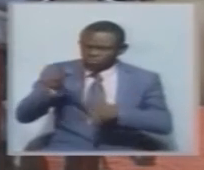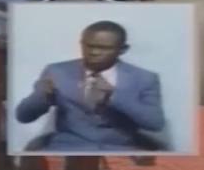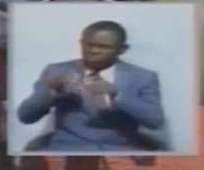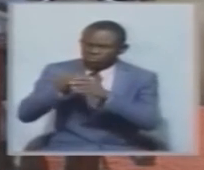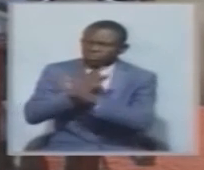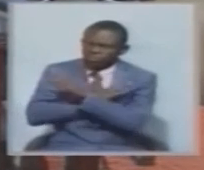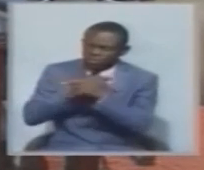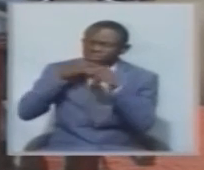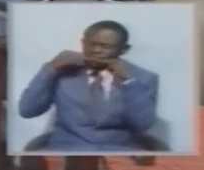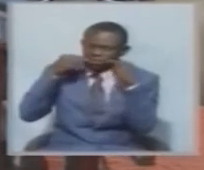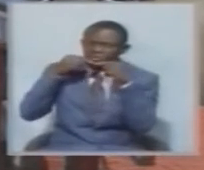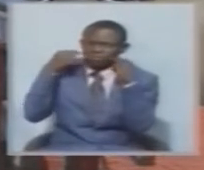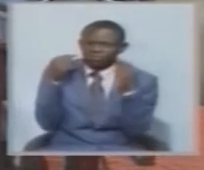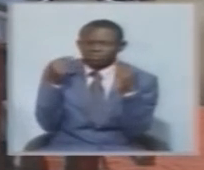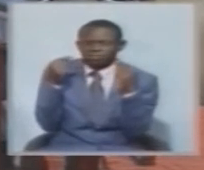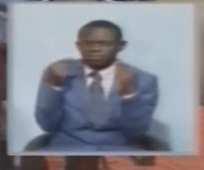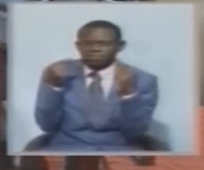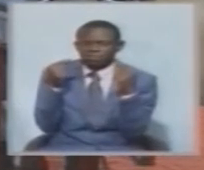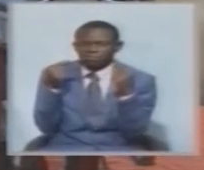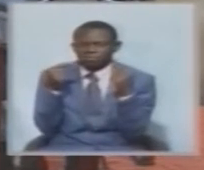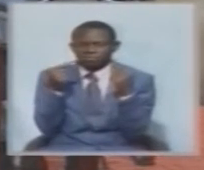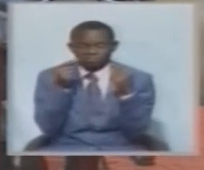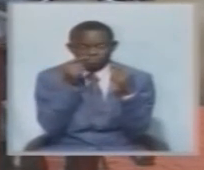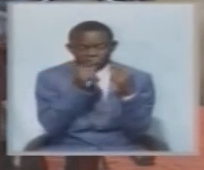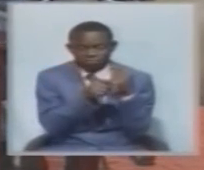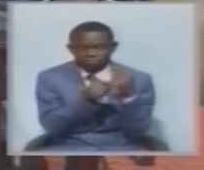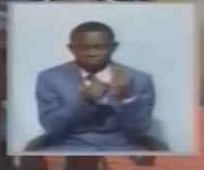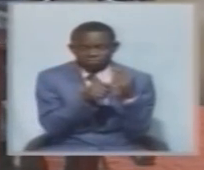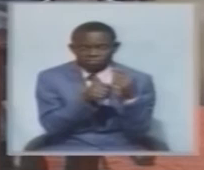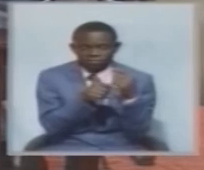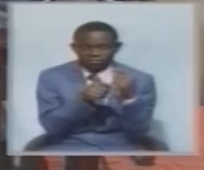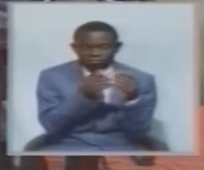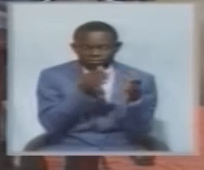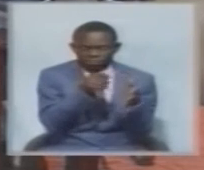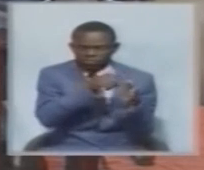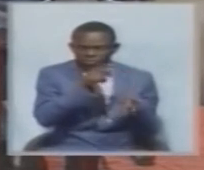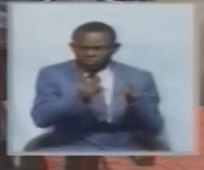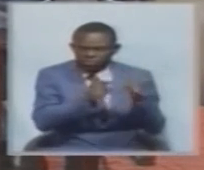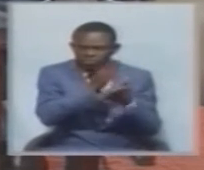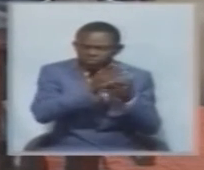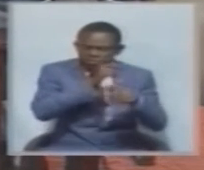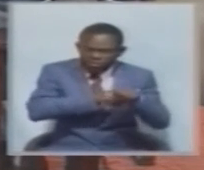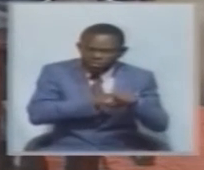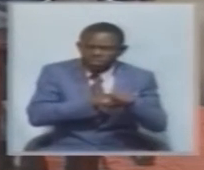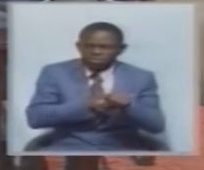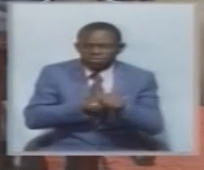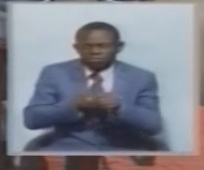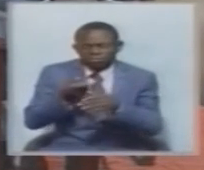Sometimes visitors do that. They would want to go on their own. Once in a while, please, let's see that